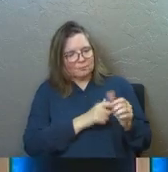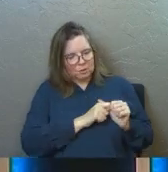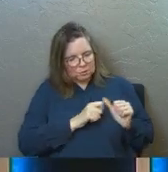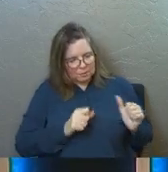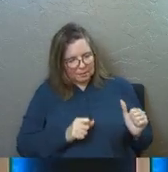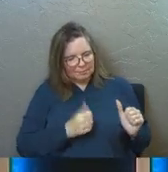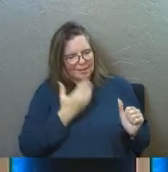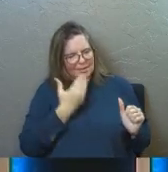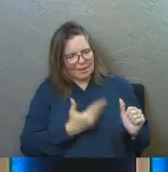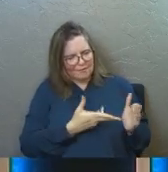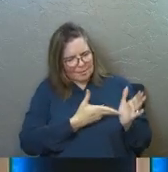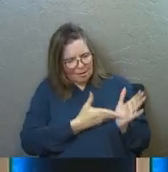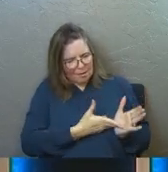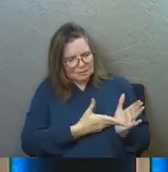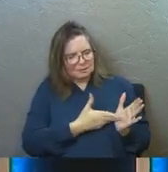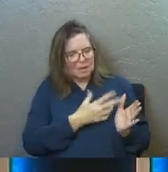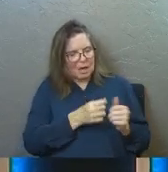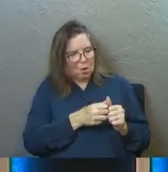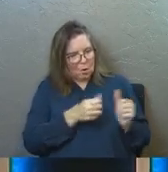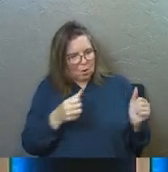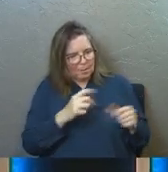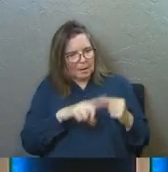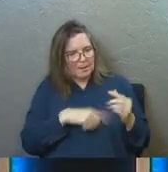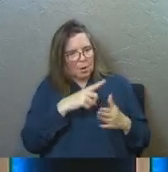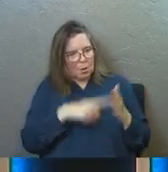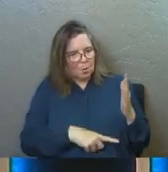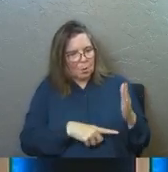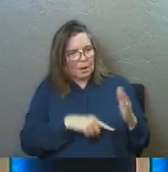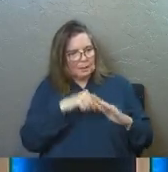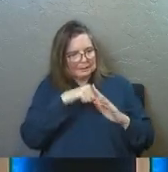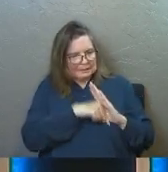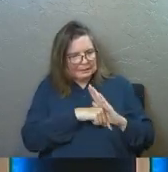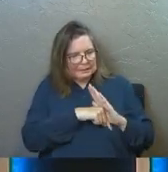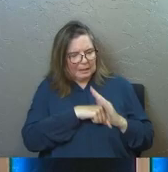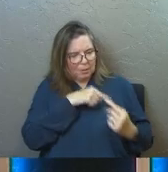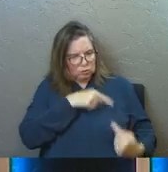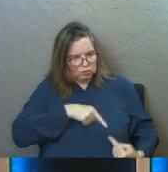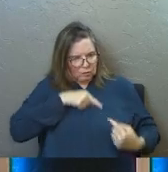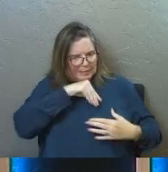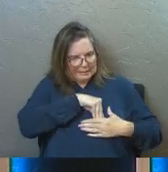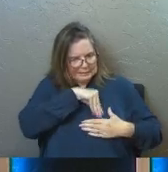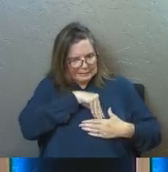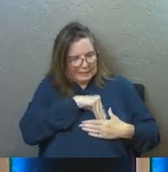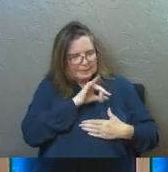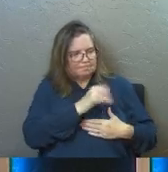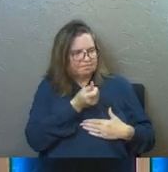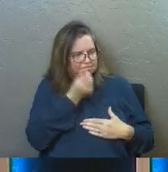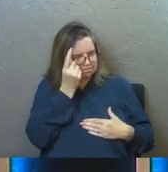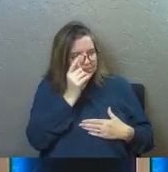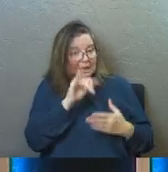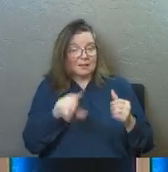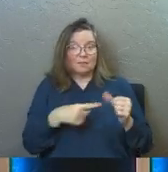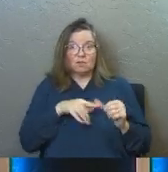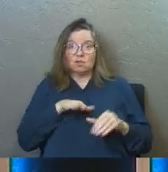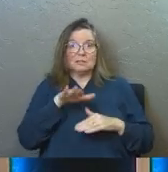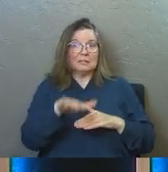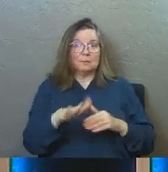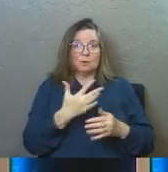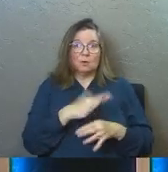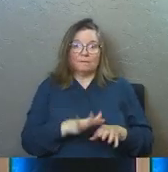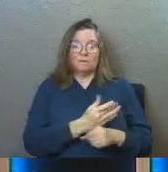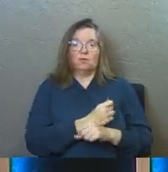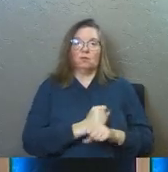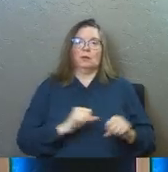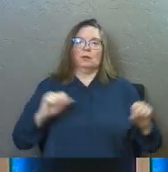transparent. Thank you for being honest and opening up about what is deep and dark inside of you, because that's the first step into finding